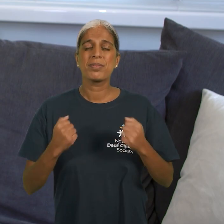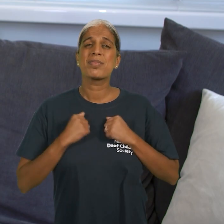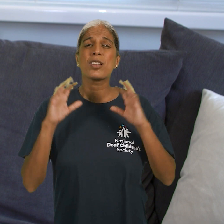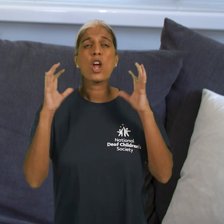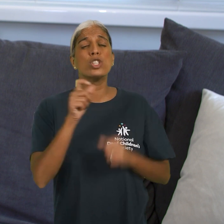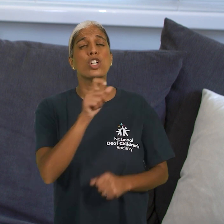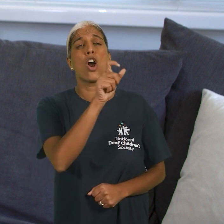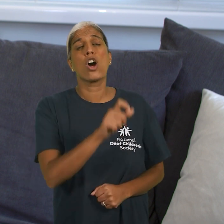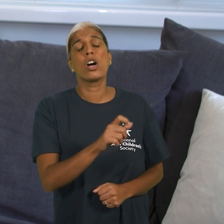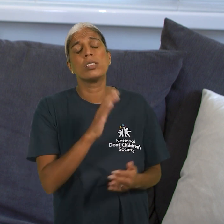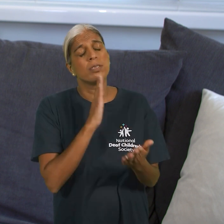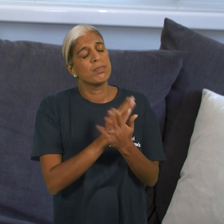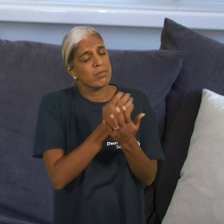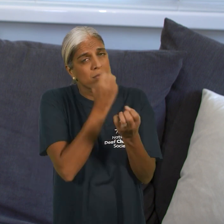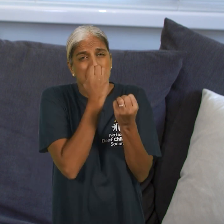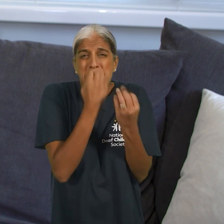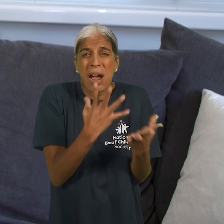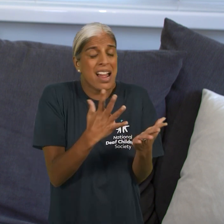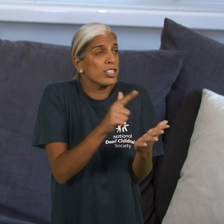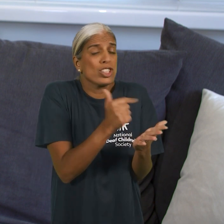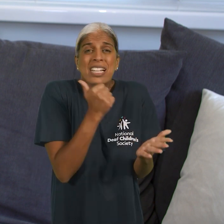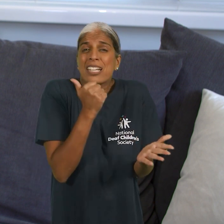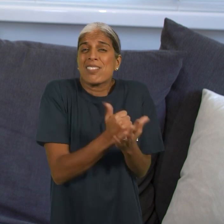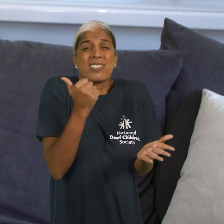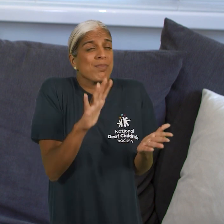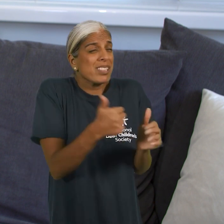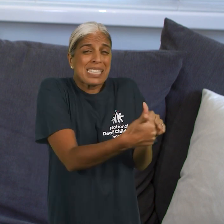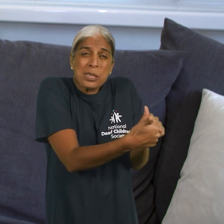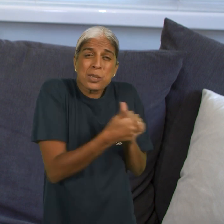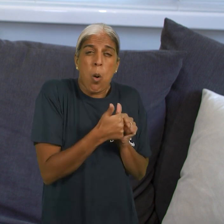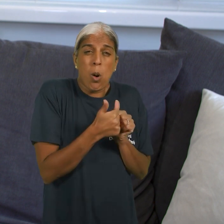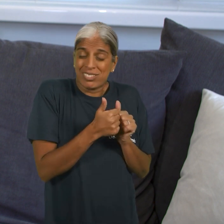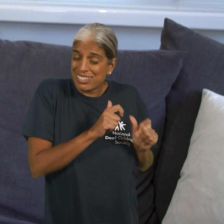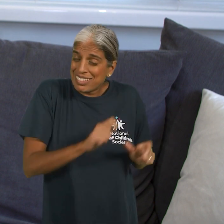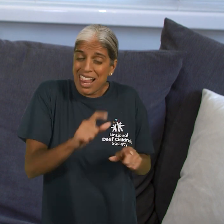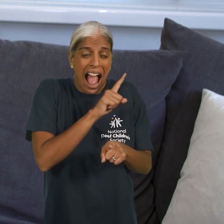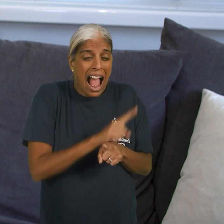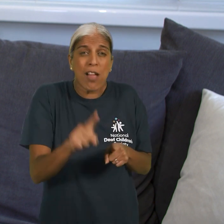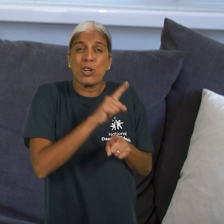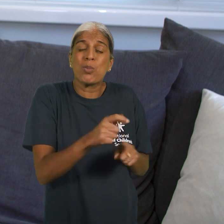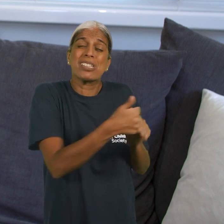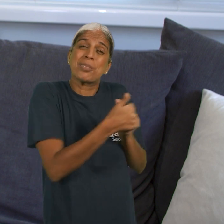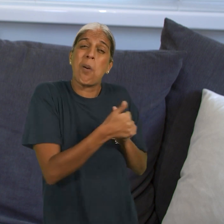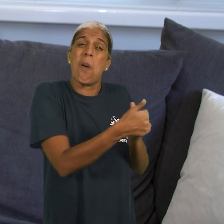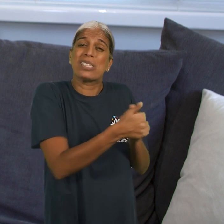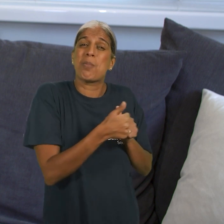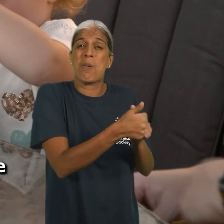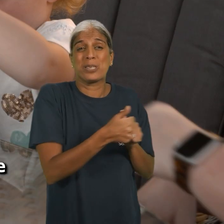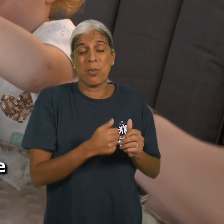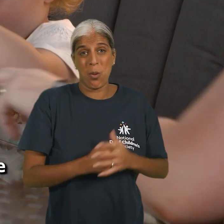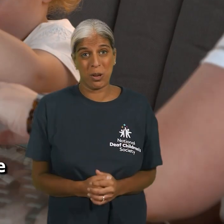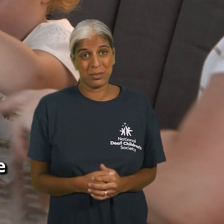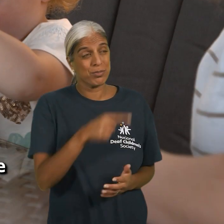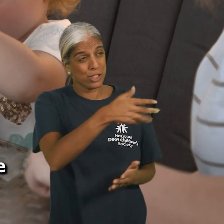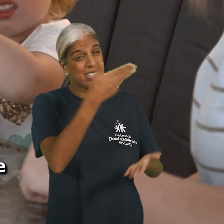Our audiologist though is amazing. She is fantastic and held our hand and continues to hold our hand weekly.